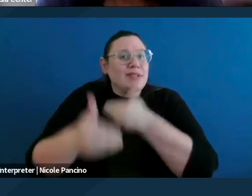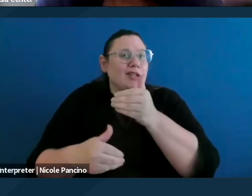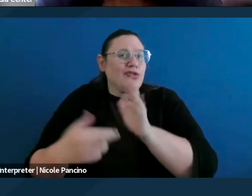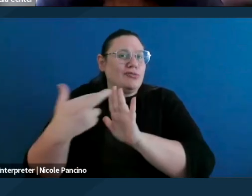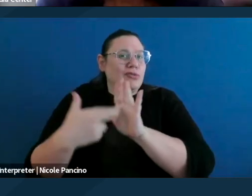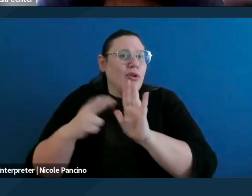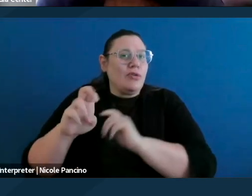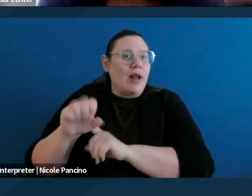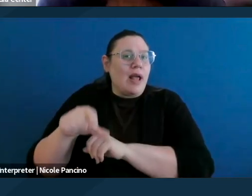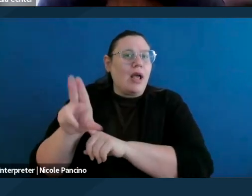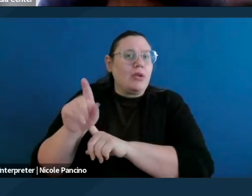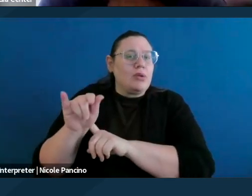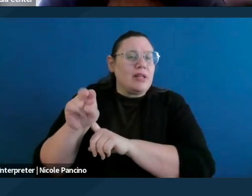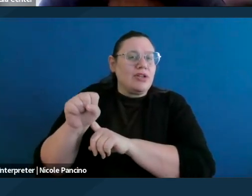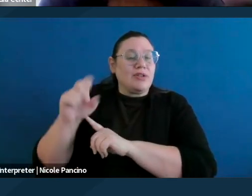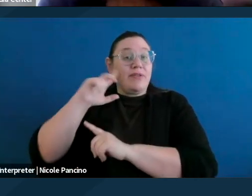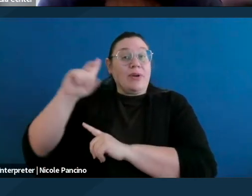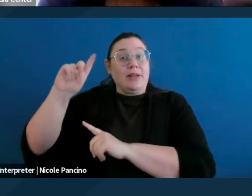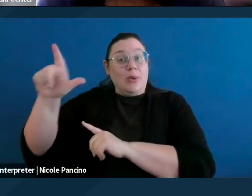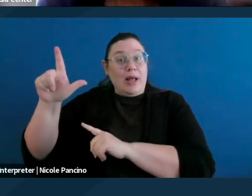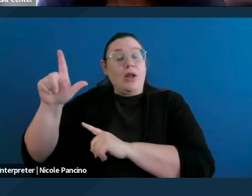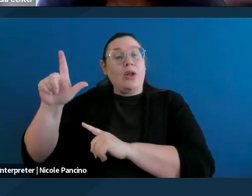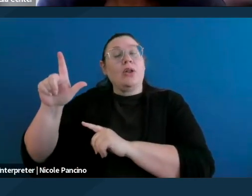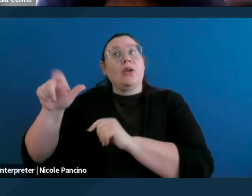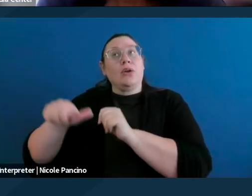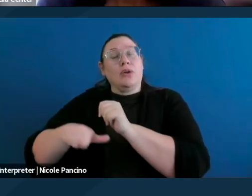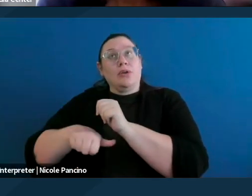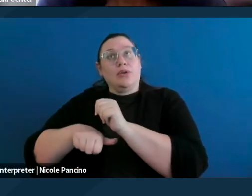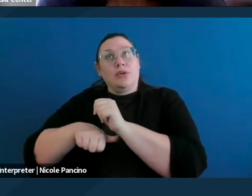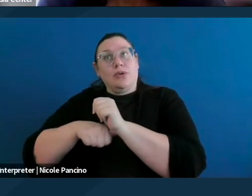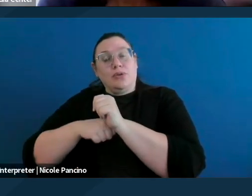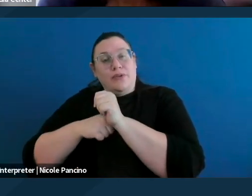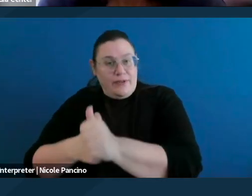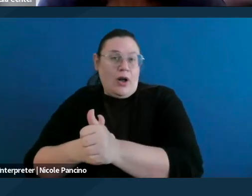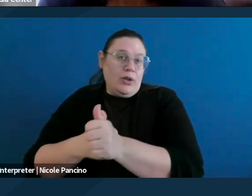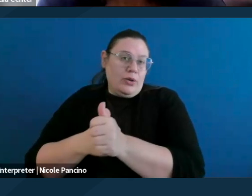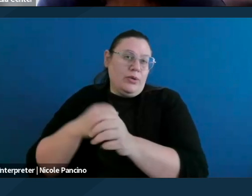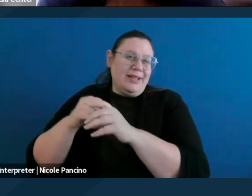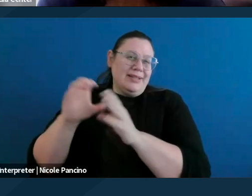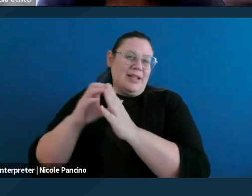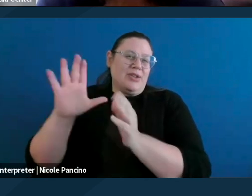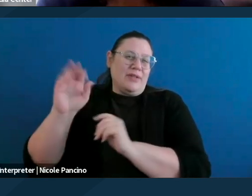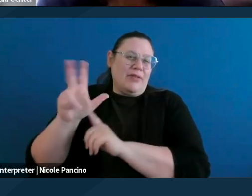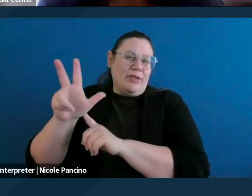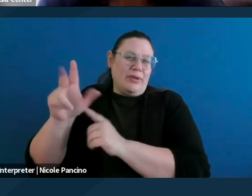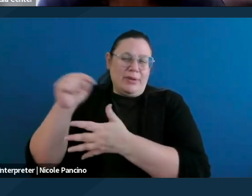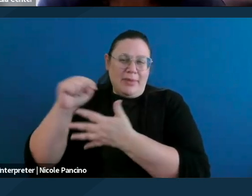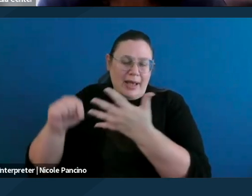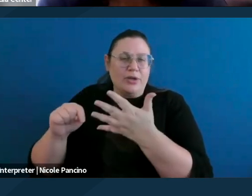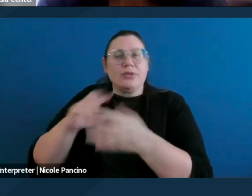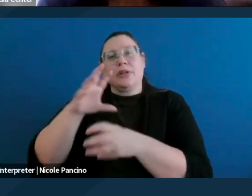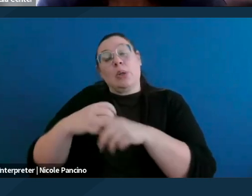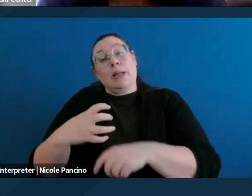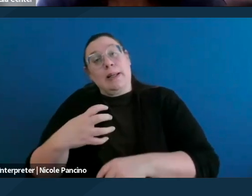for the Department of Labor to follow in Section 503 matters, including